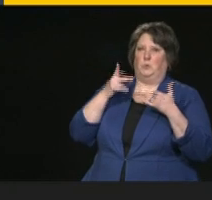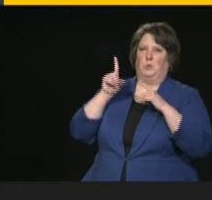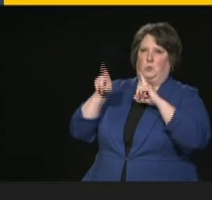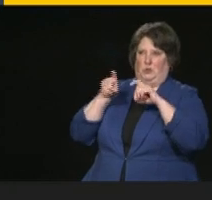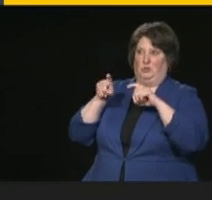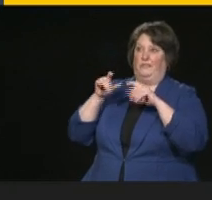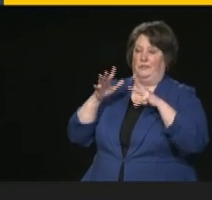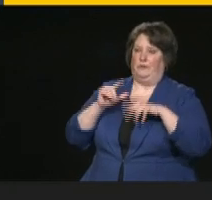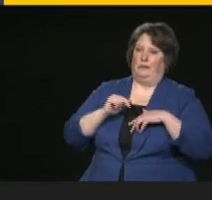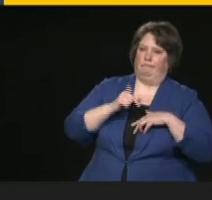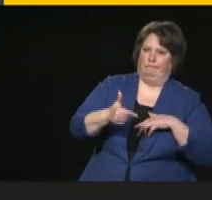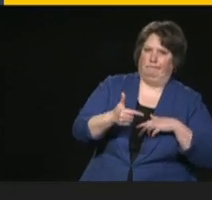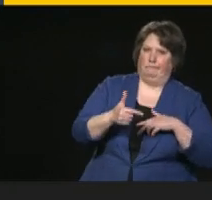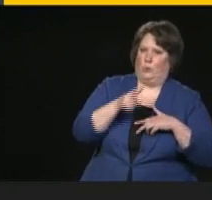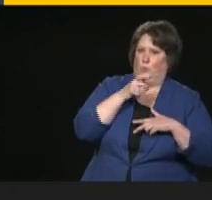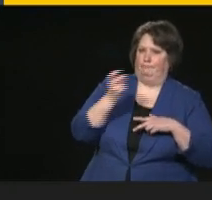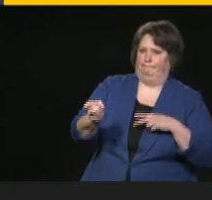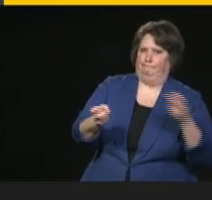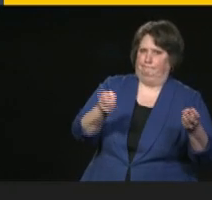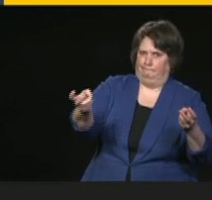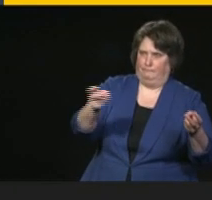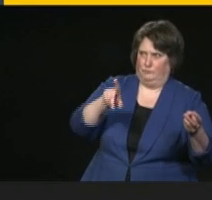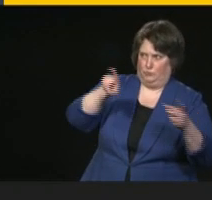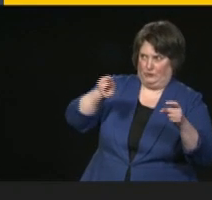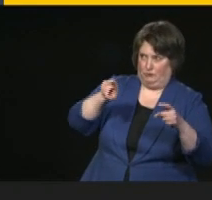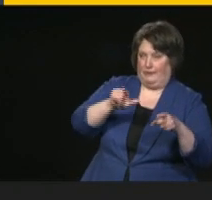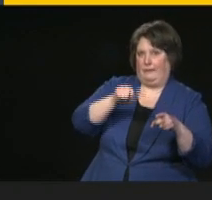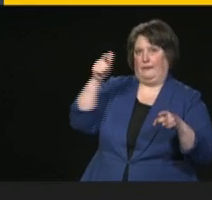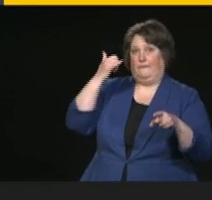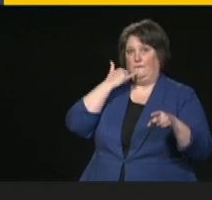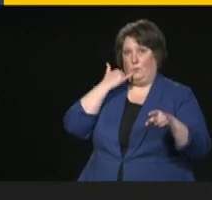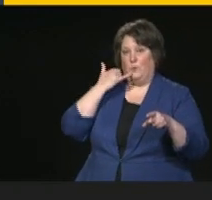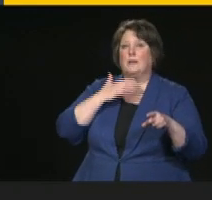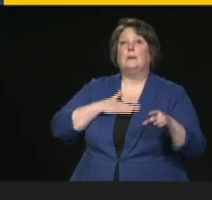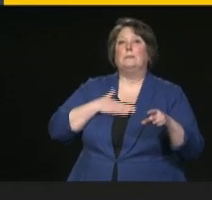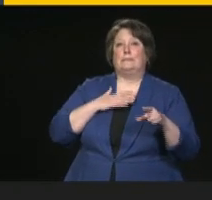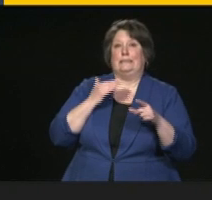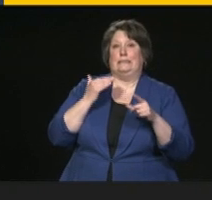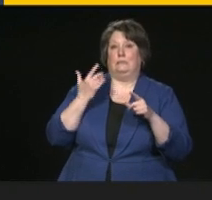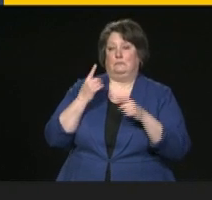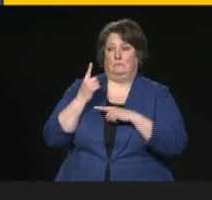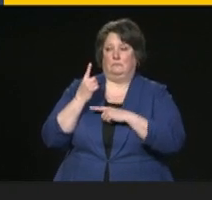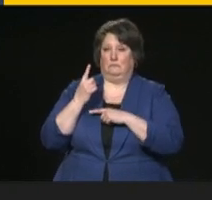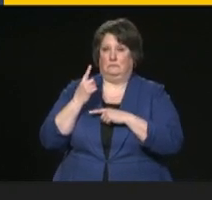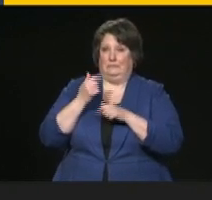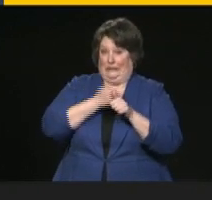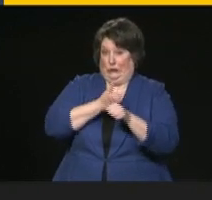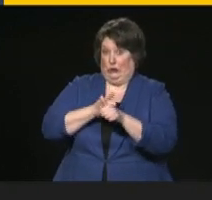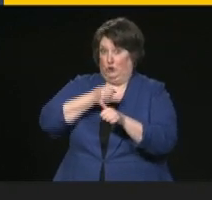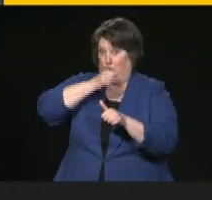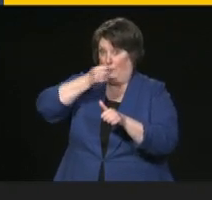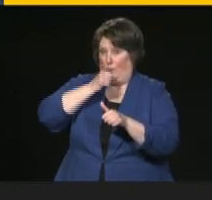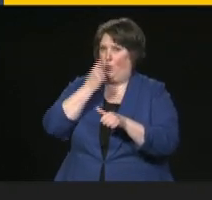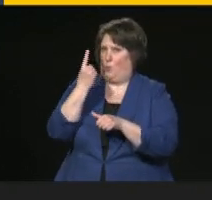phone. Please limit your interventions to a question and a follow-up. Moderator, it's up to you.